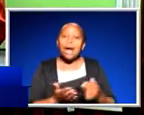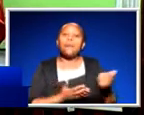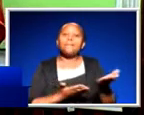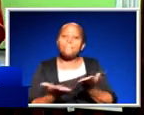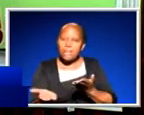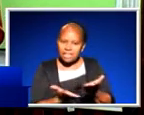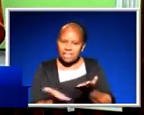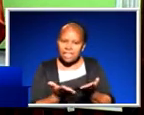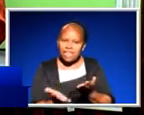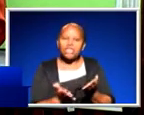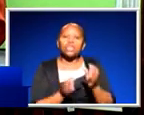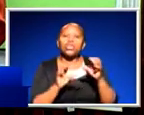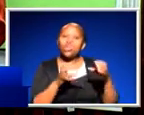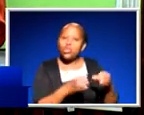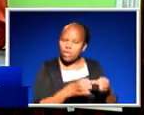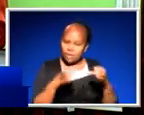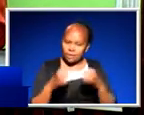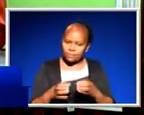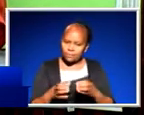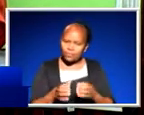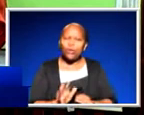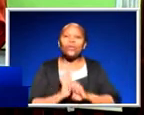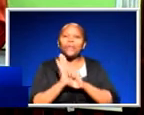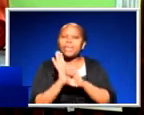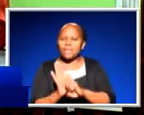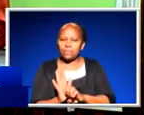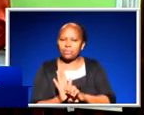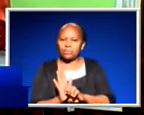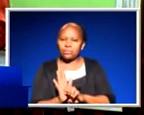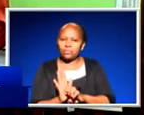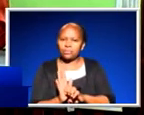business units. For example,